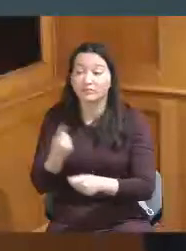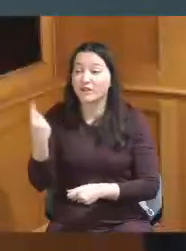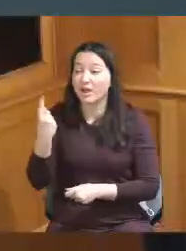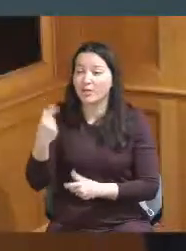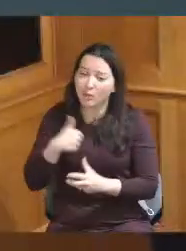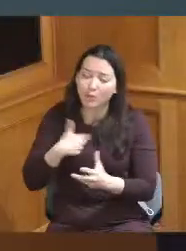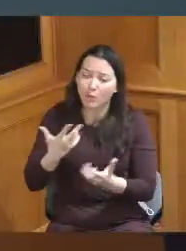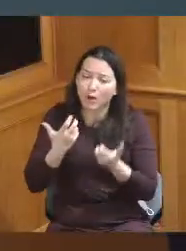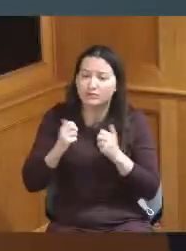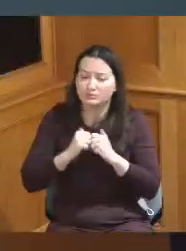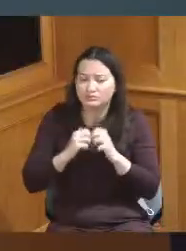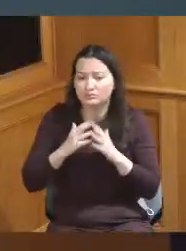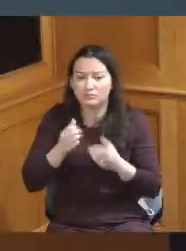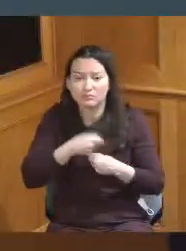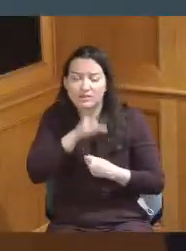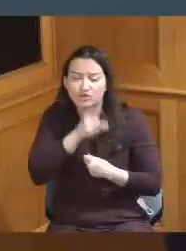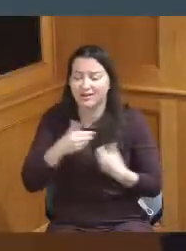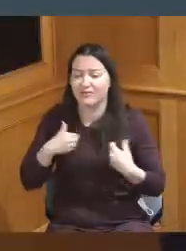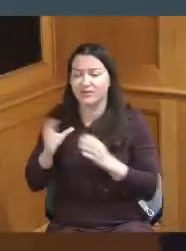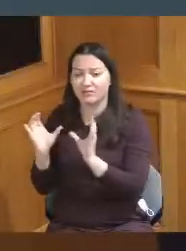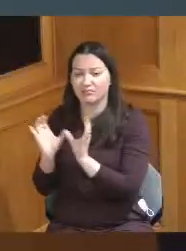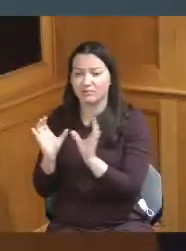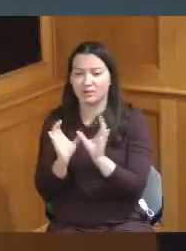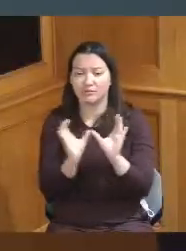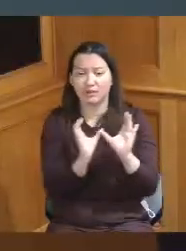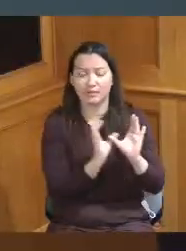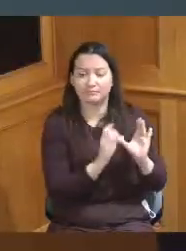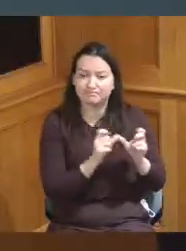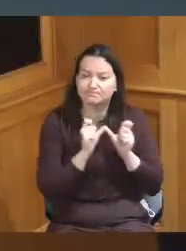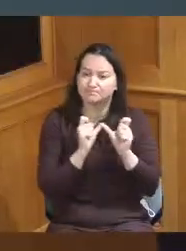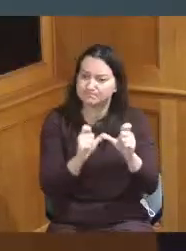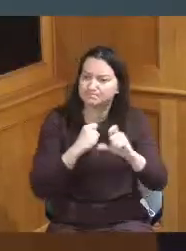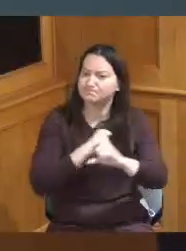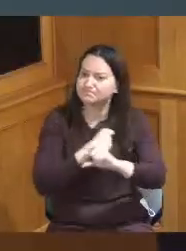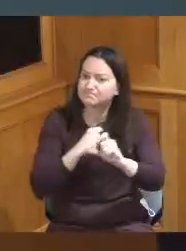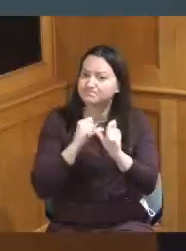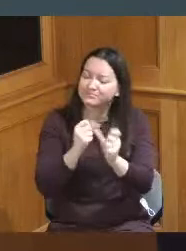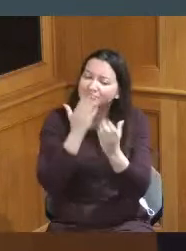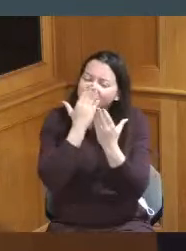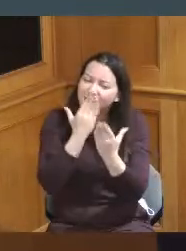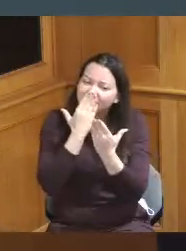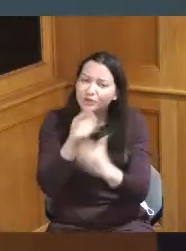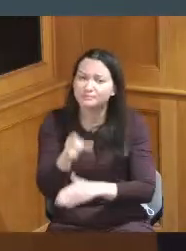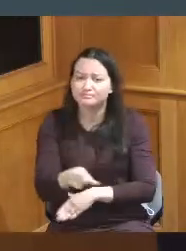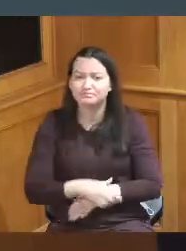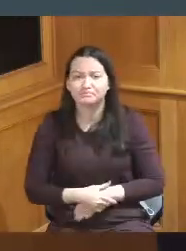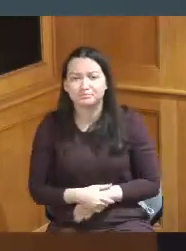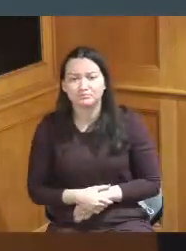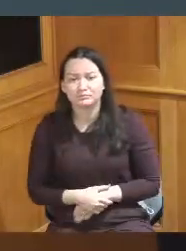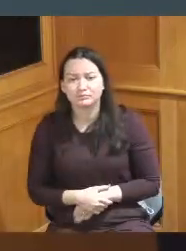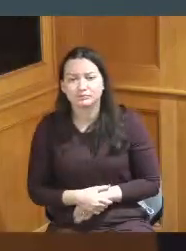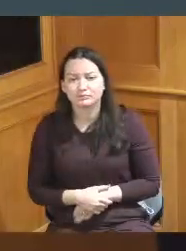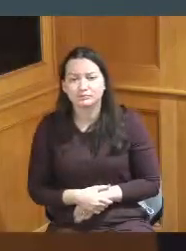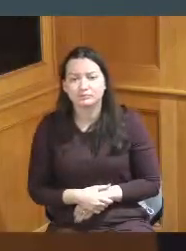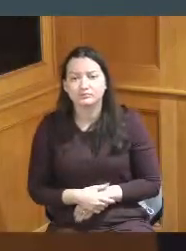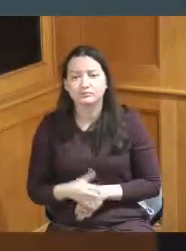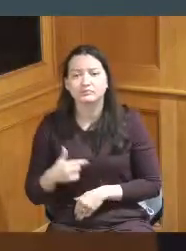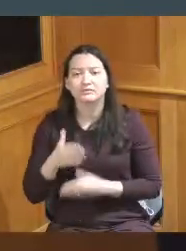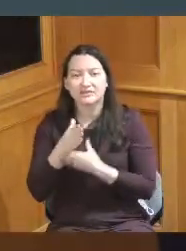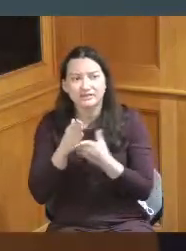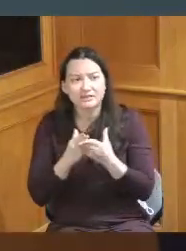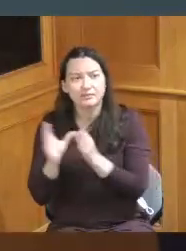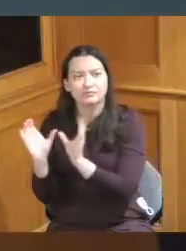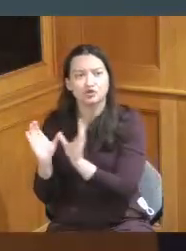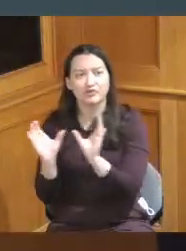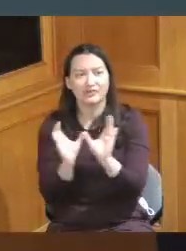to do is just make sure we got certificates to say, keep fighting, we appreciate you. And so we have some